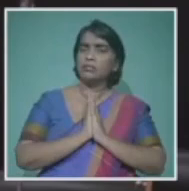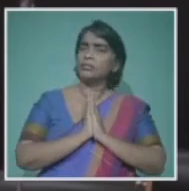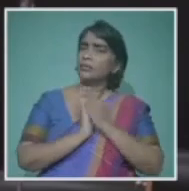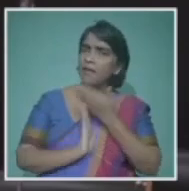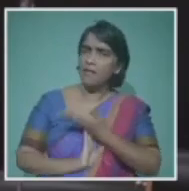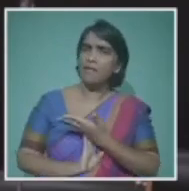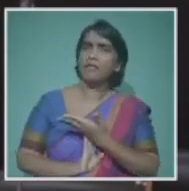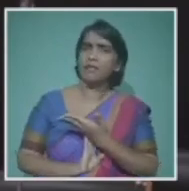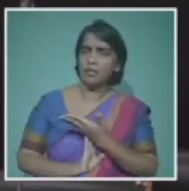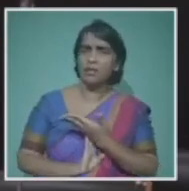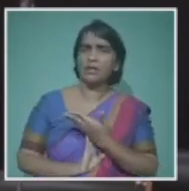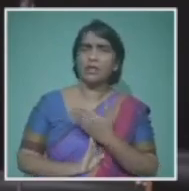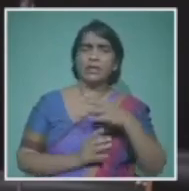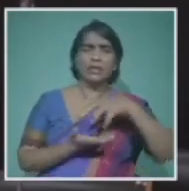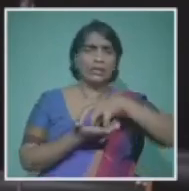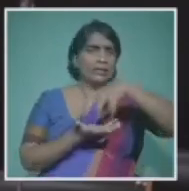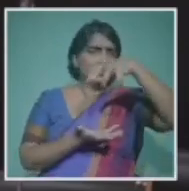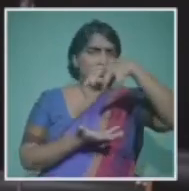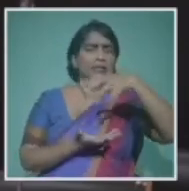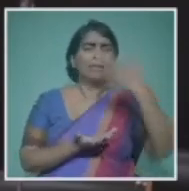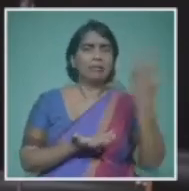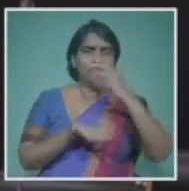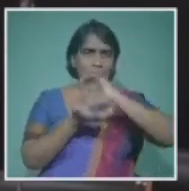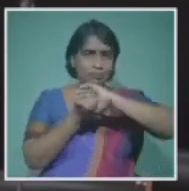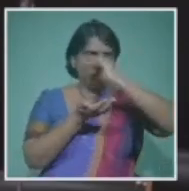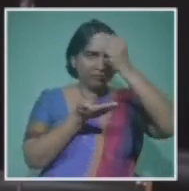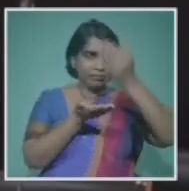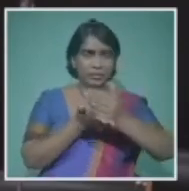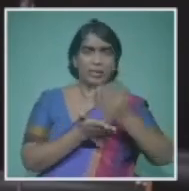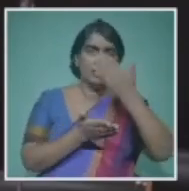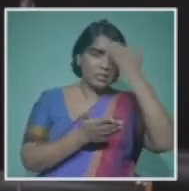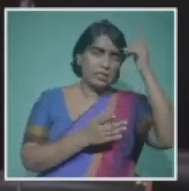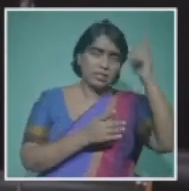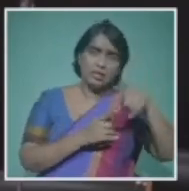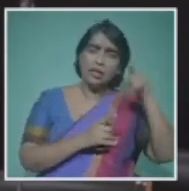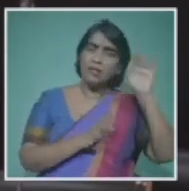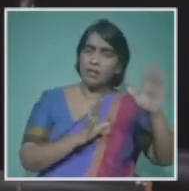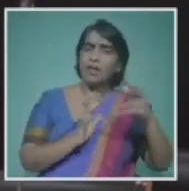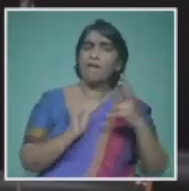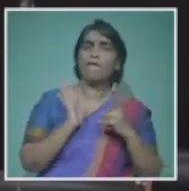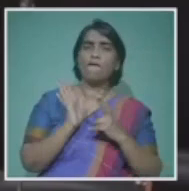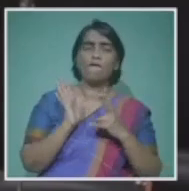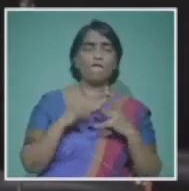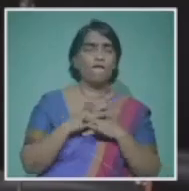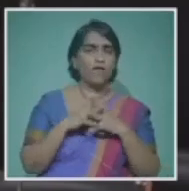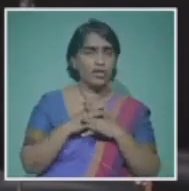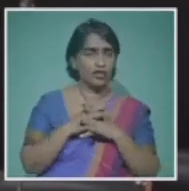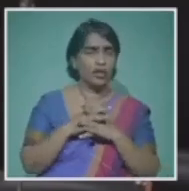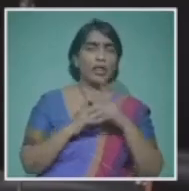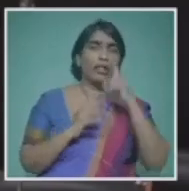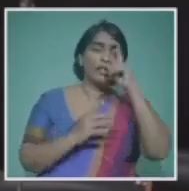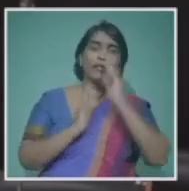Jaffna. Vishnu worship or Vishnu god is basically in the south, and we worship